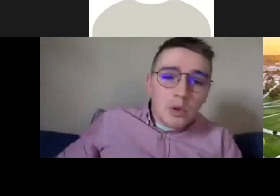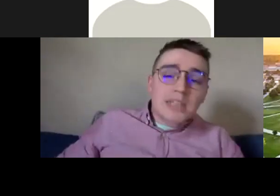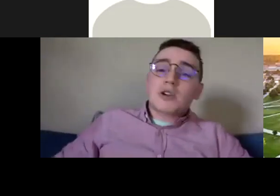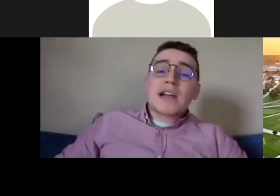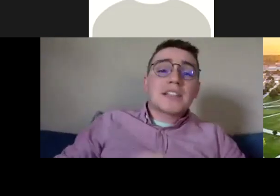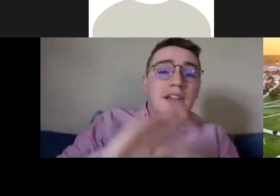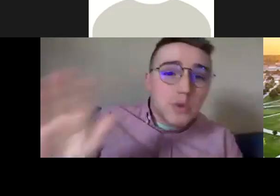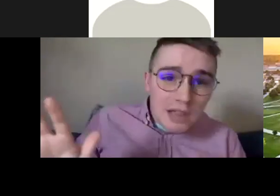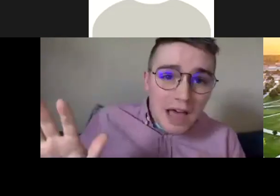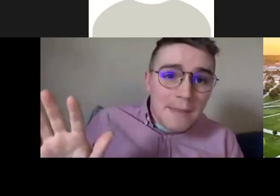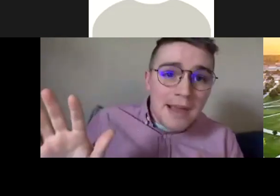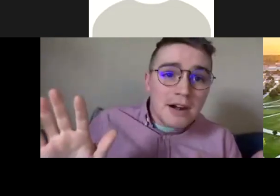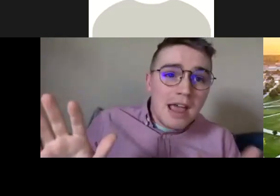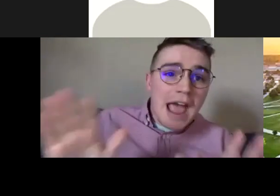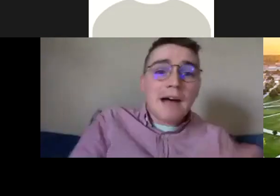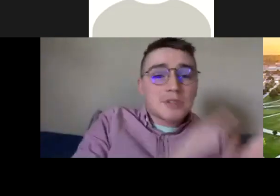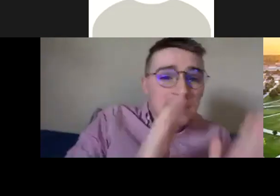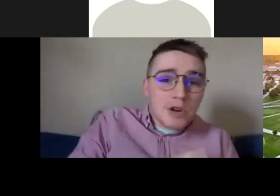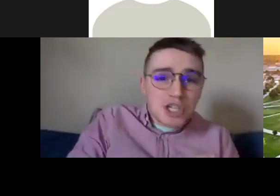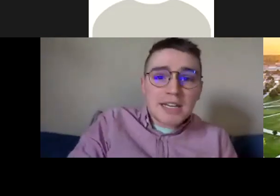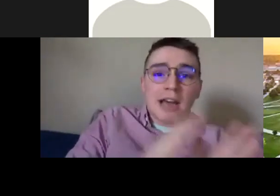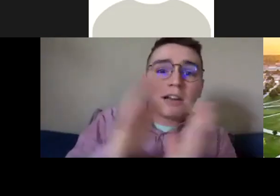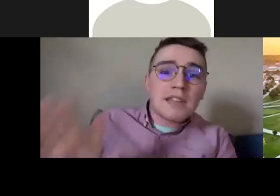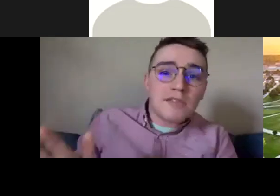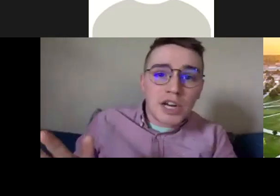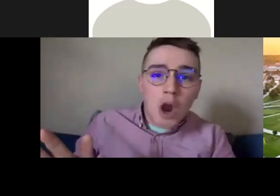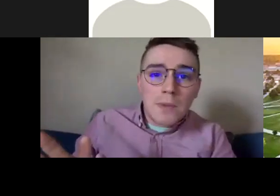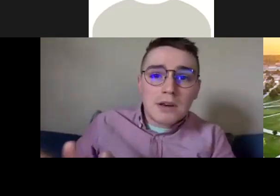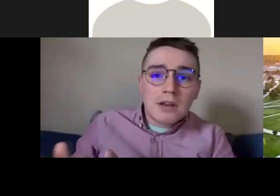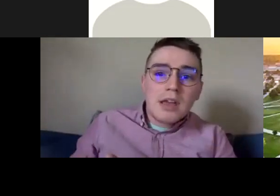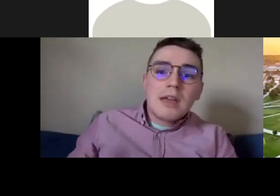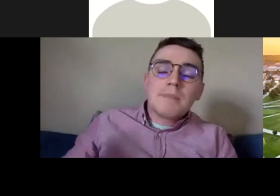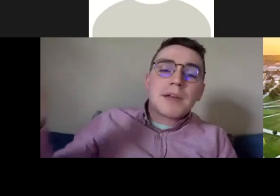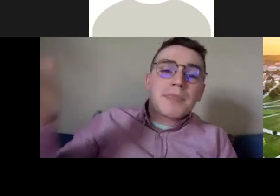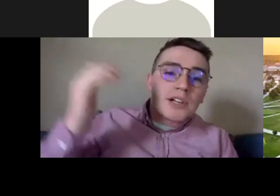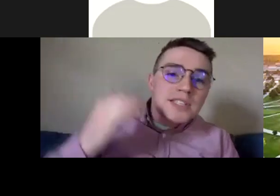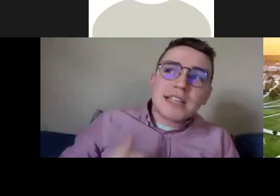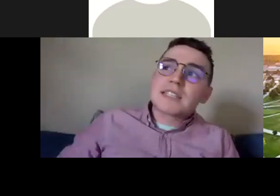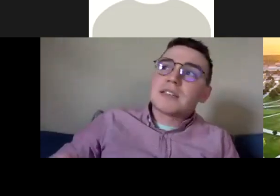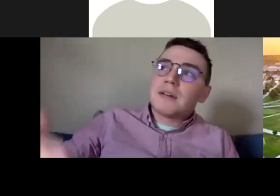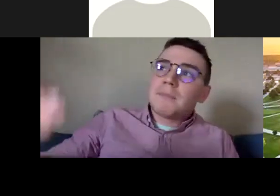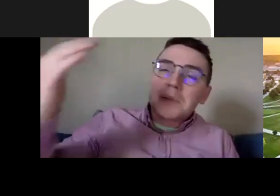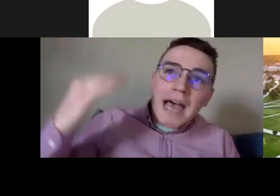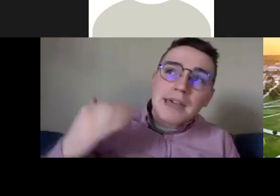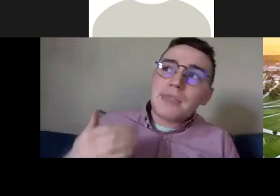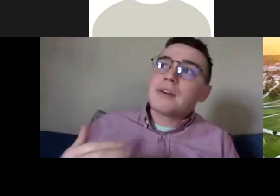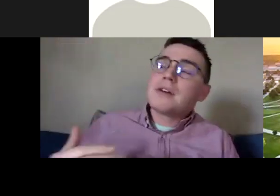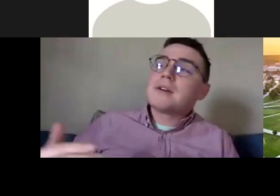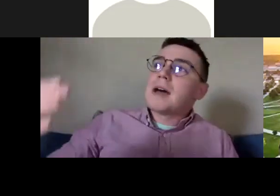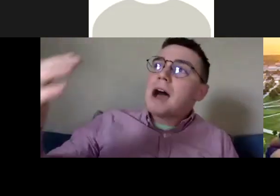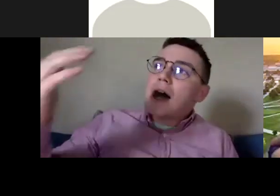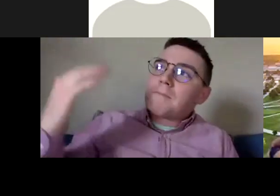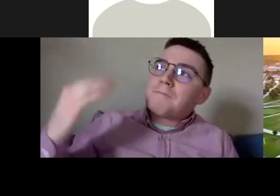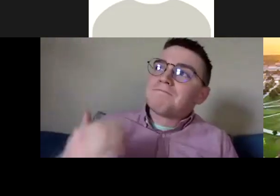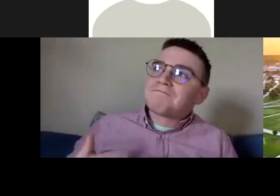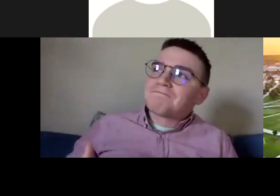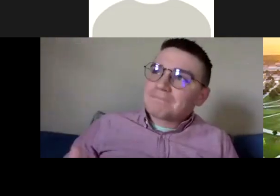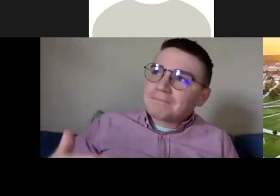their employees. Now, granted, they're doing a lot better after they were shut down and they've reopened, but there's this blithe,